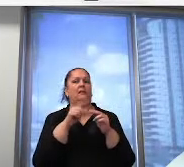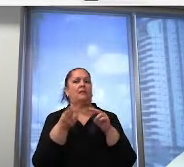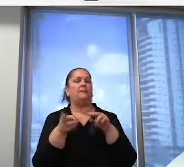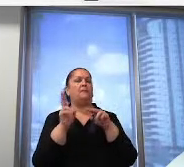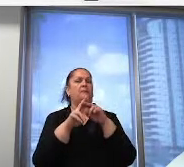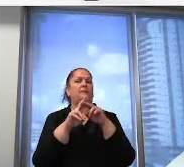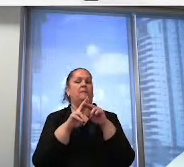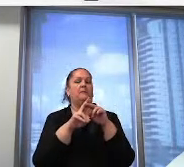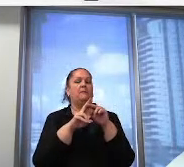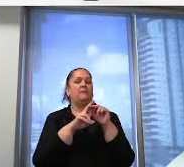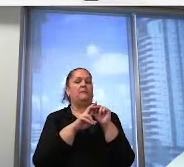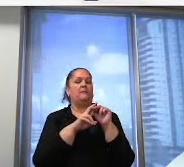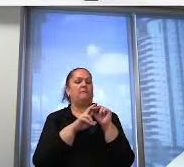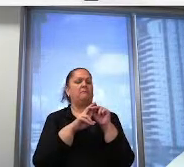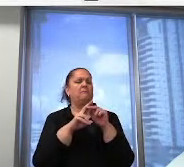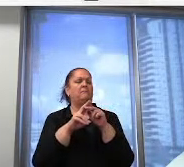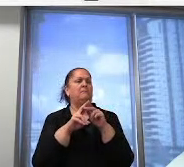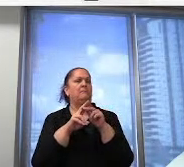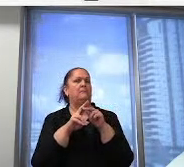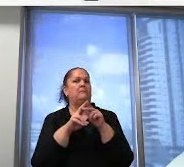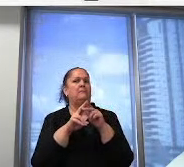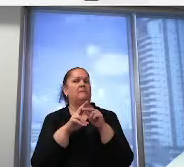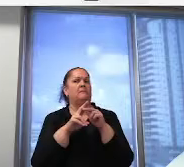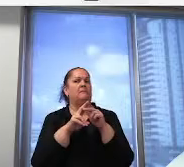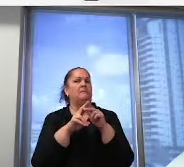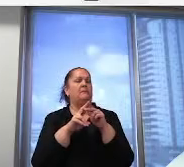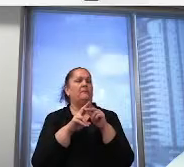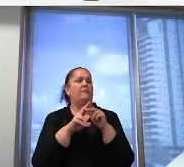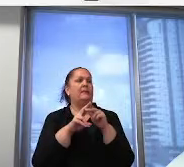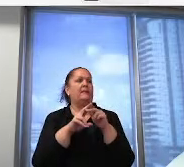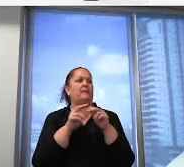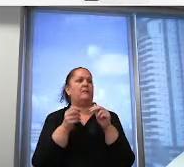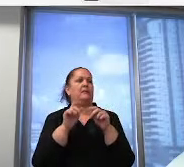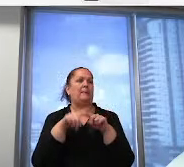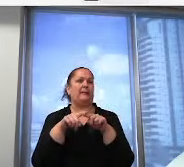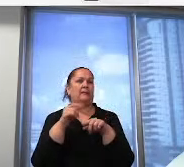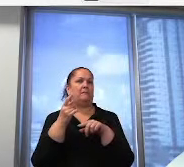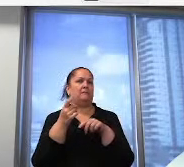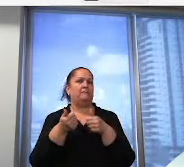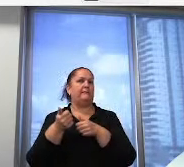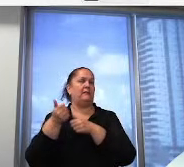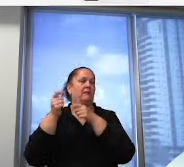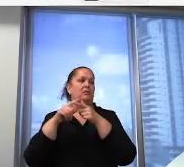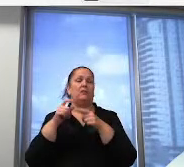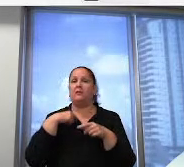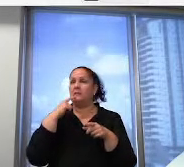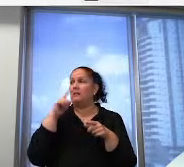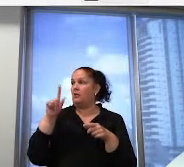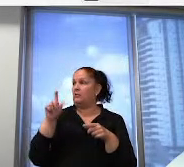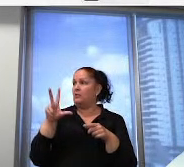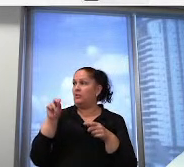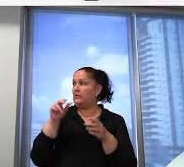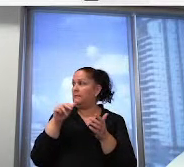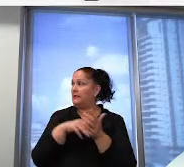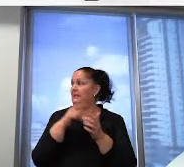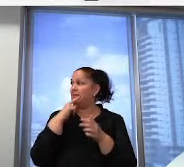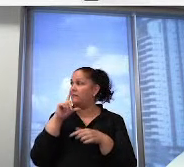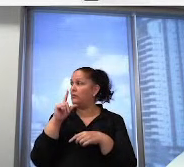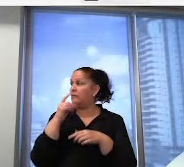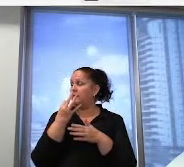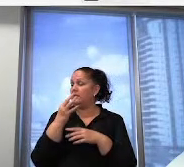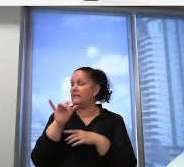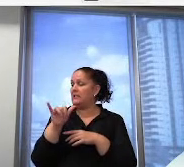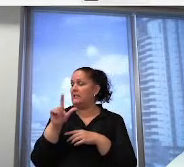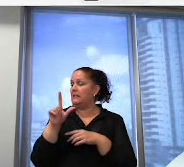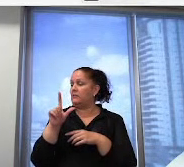then goes up by escalated from inflation. So when you told me the 130 million, that was for fiscal